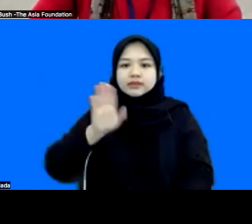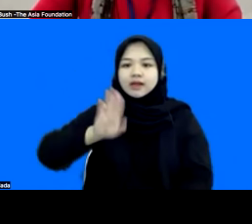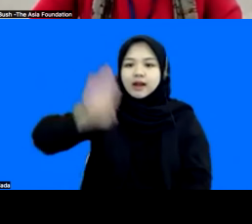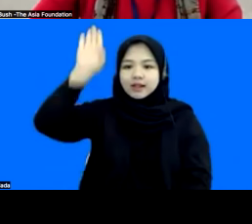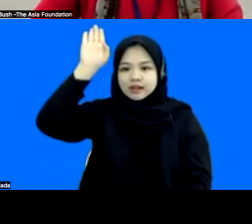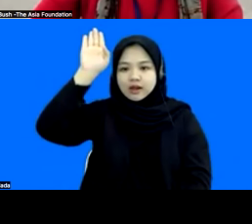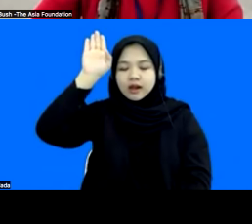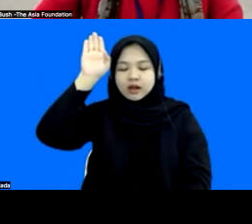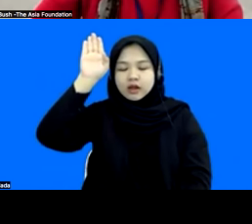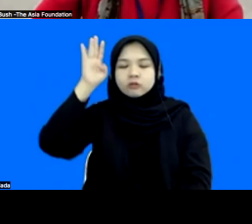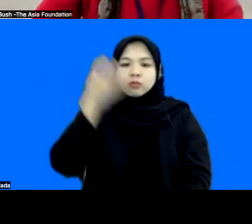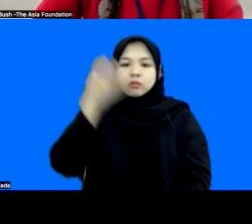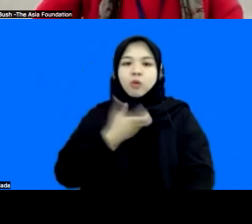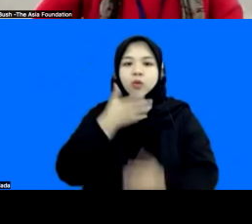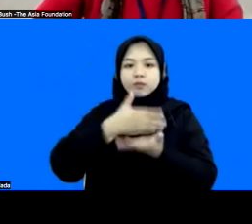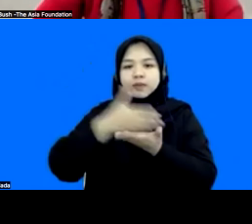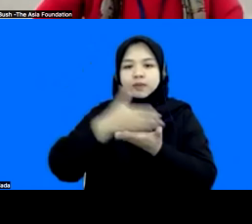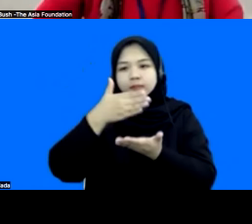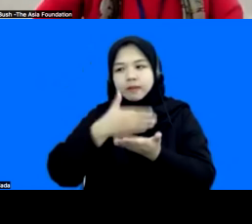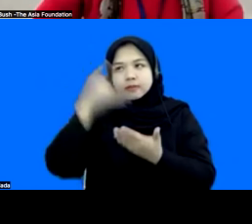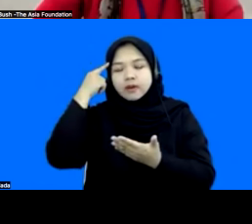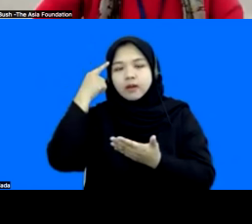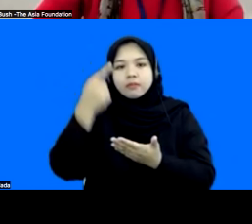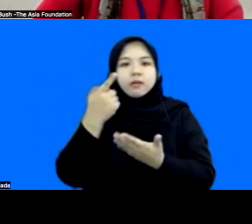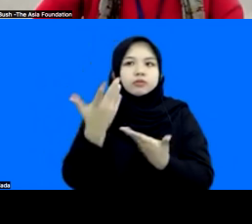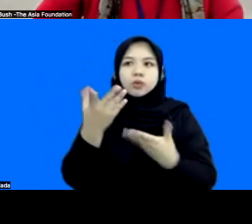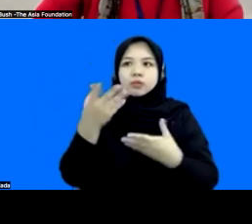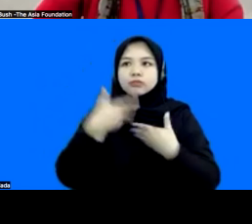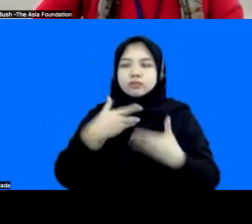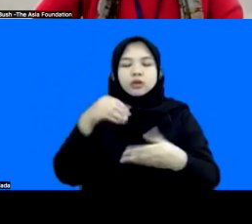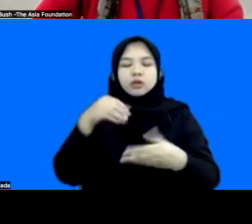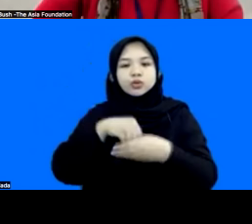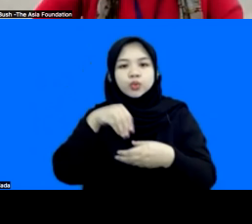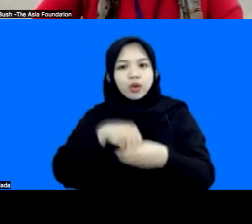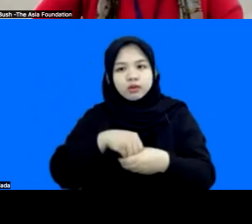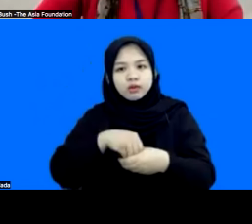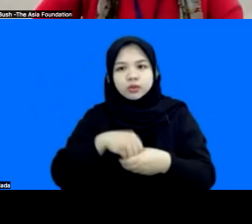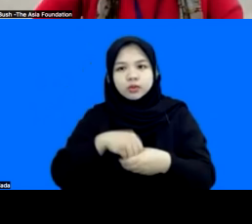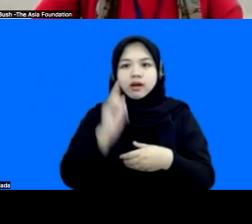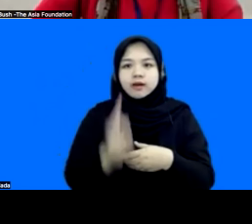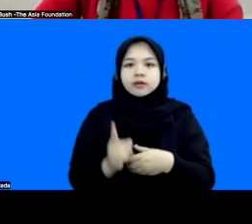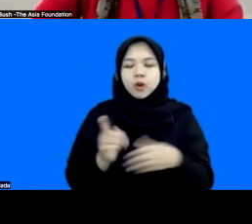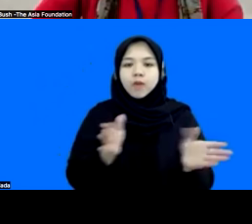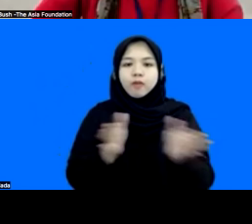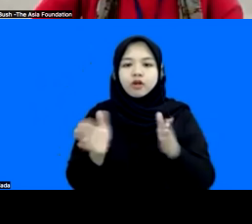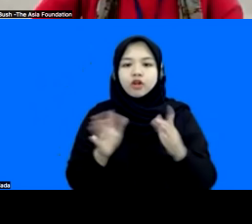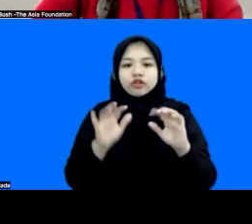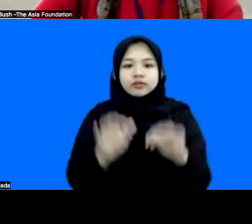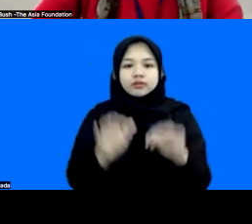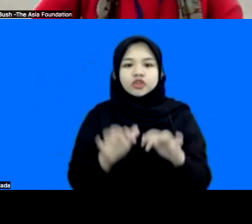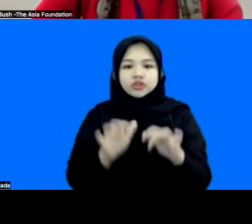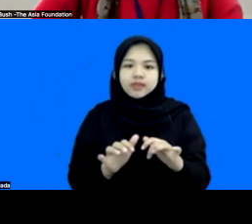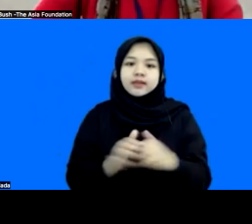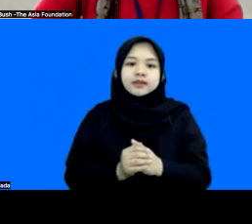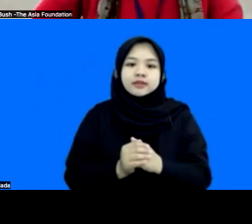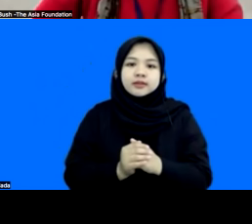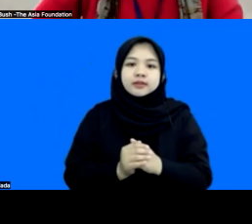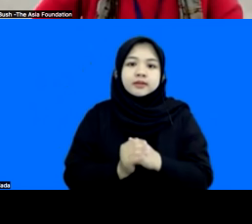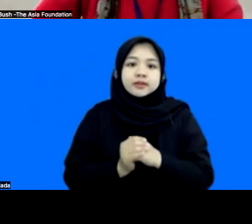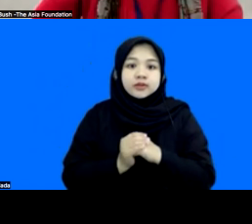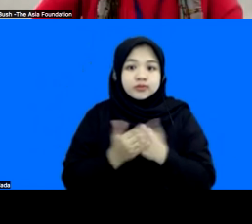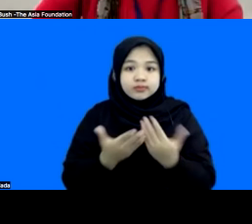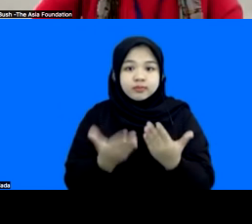our team will also be moderating the chat function. So please take every vehicle and opportunity to share